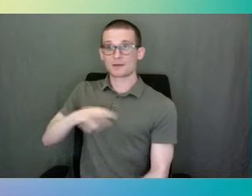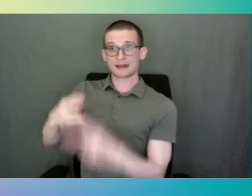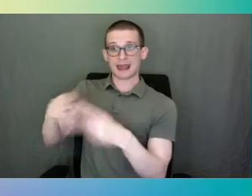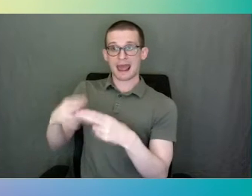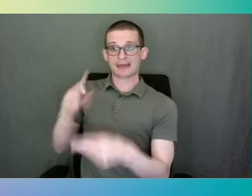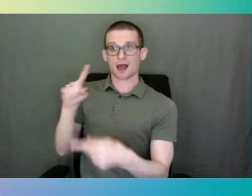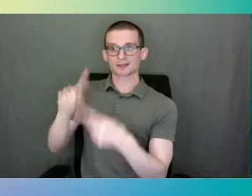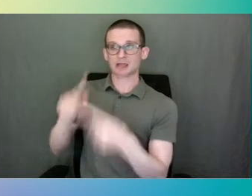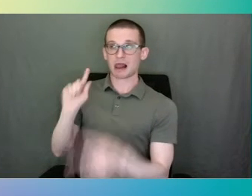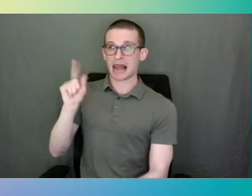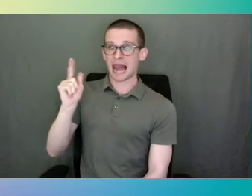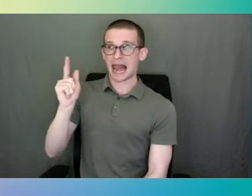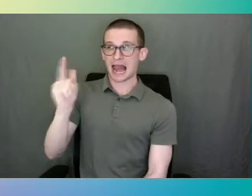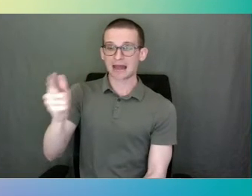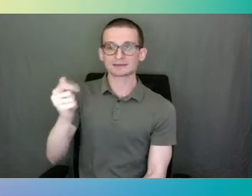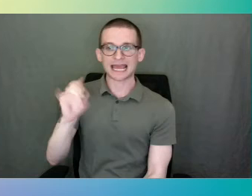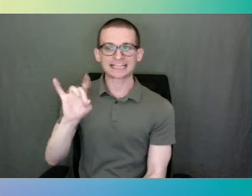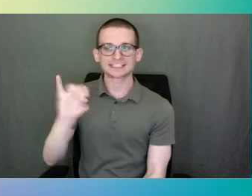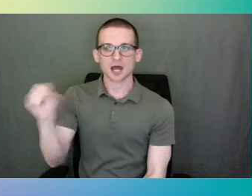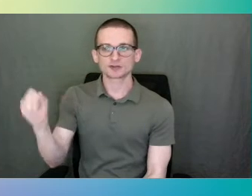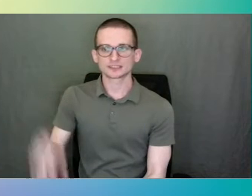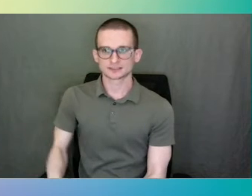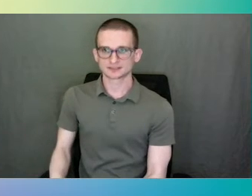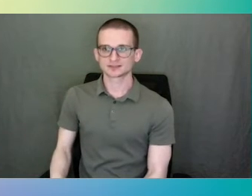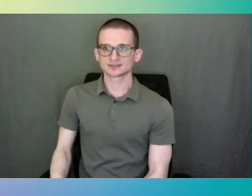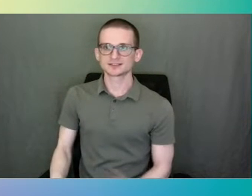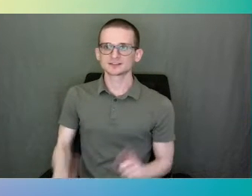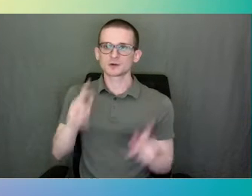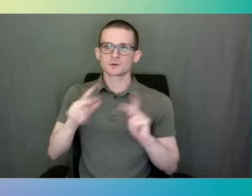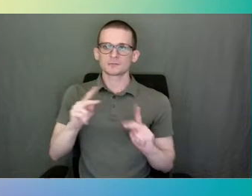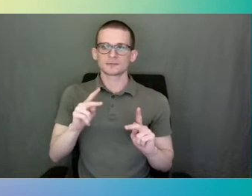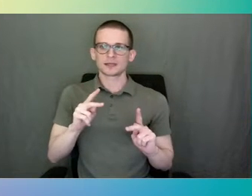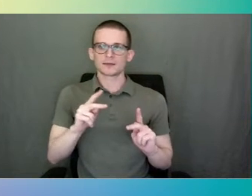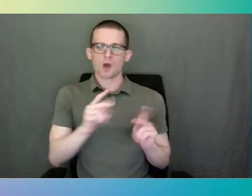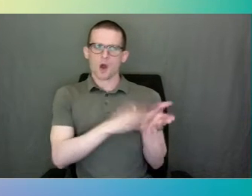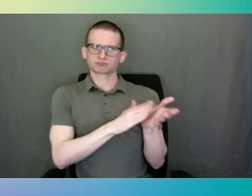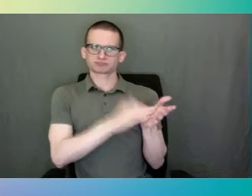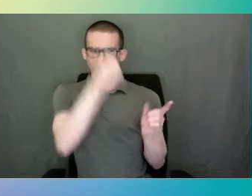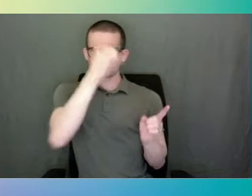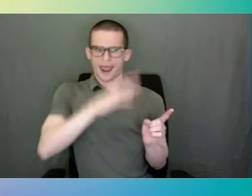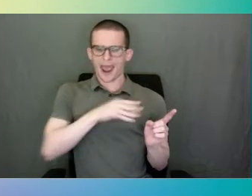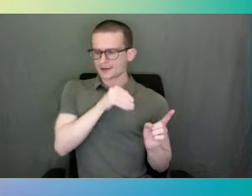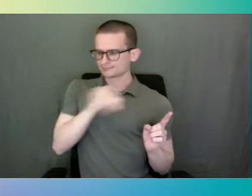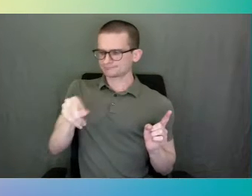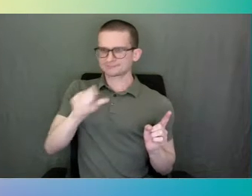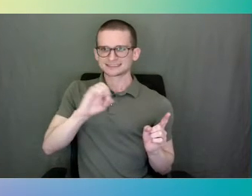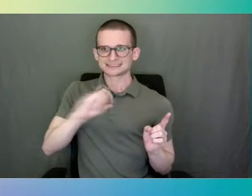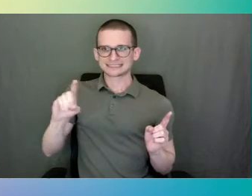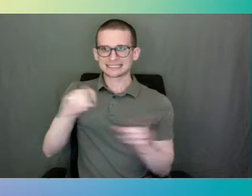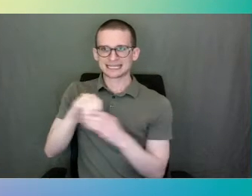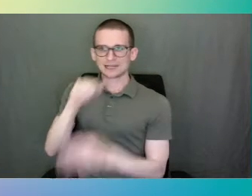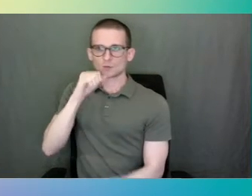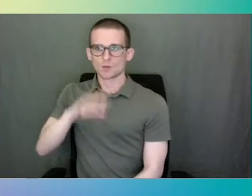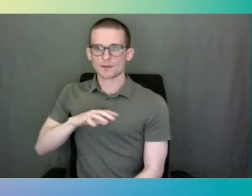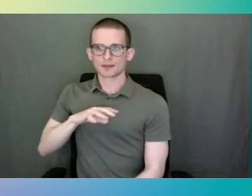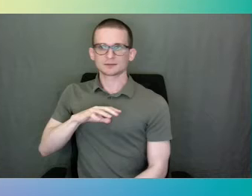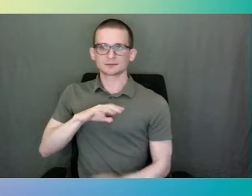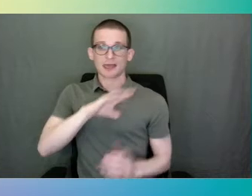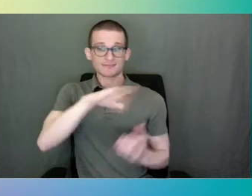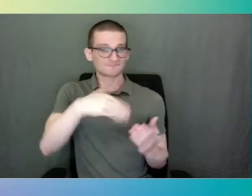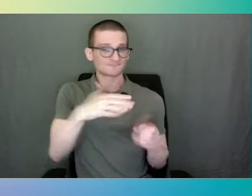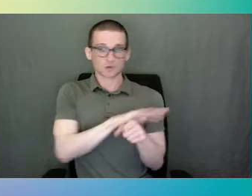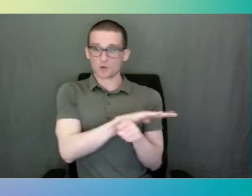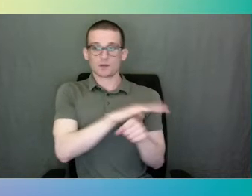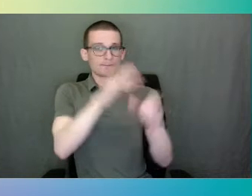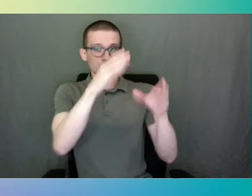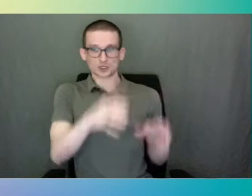was essentially the man that placed the seed in the woman, and the whole of a human was in his semen. So it was like a